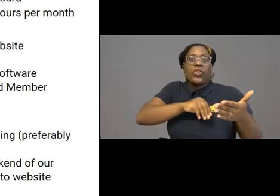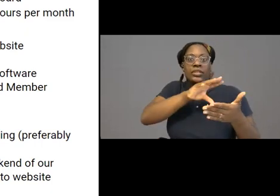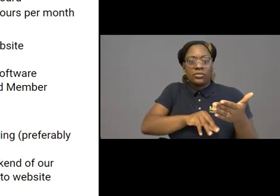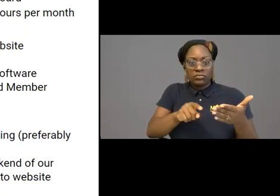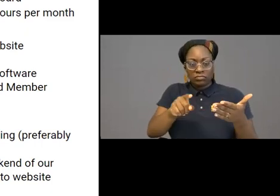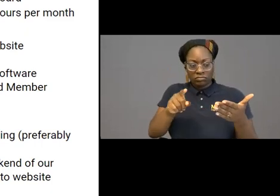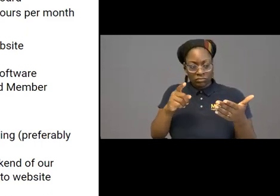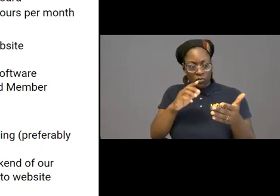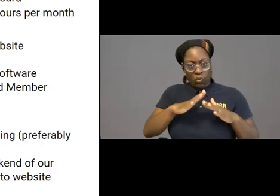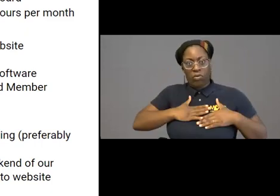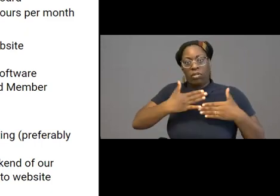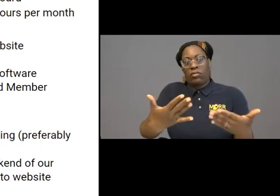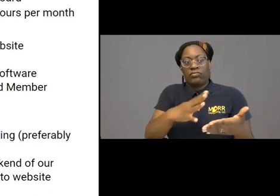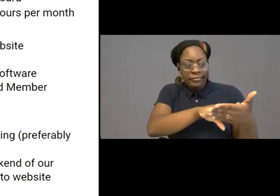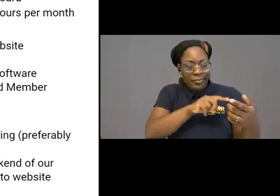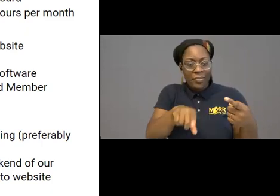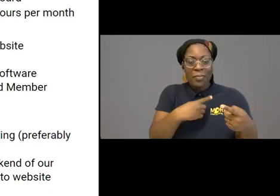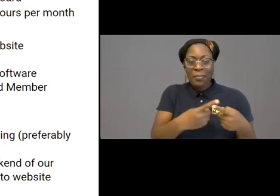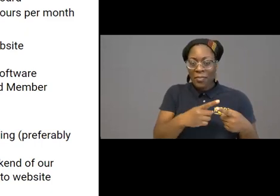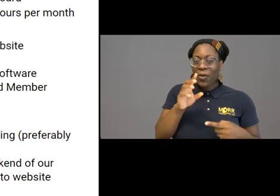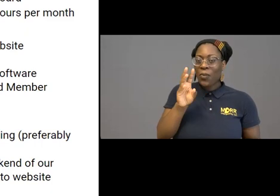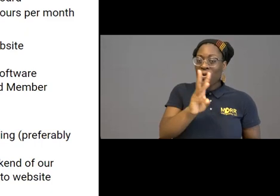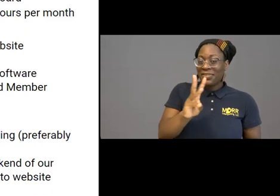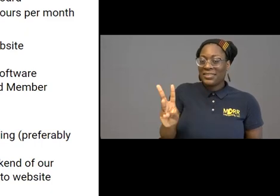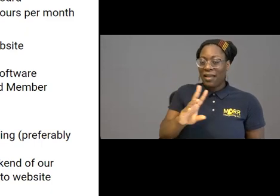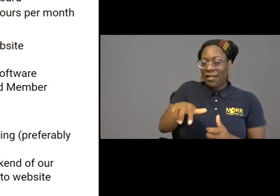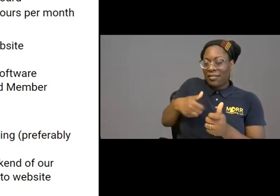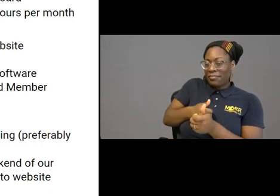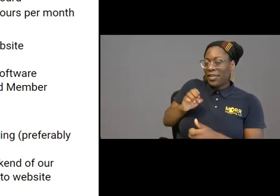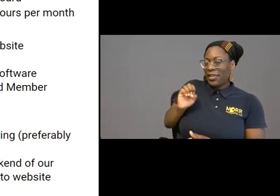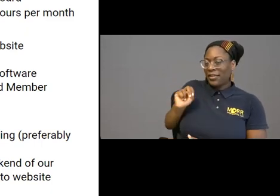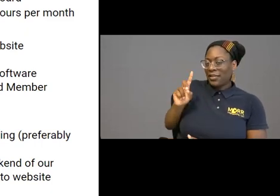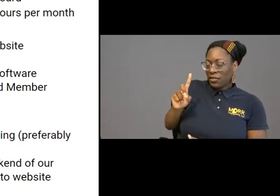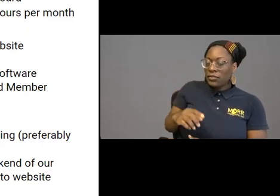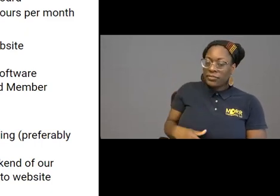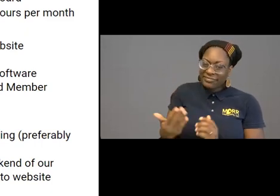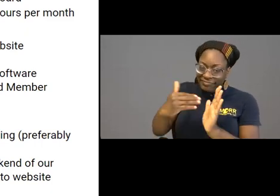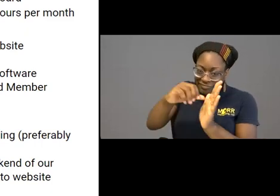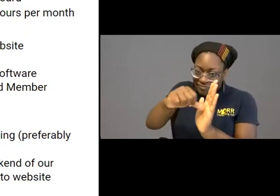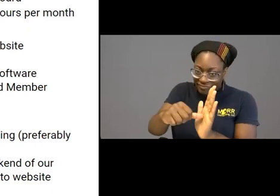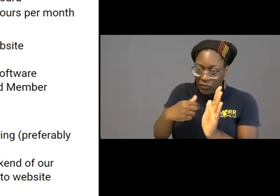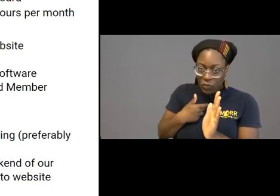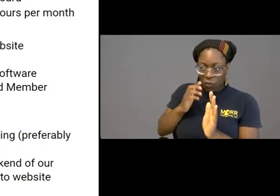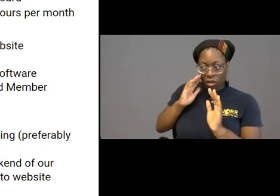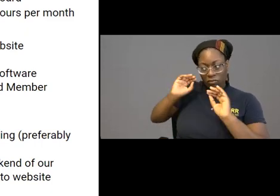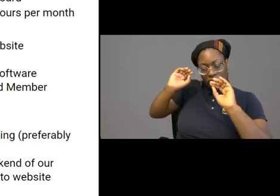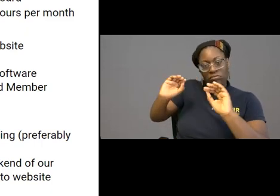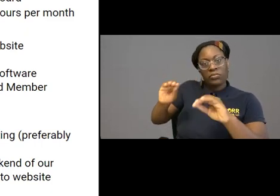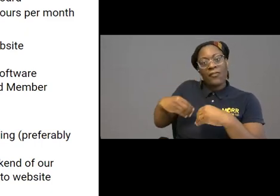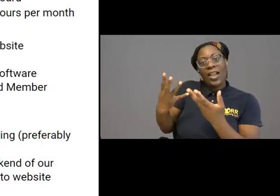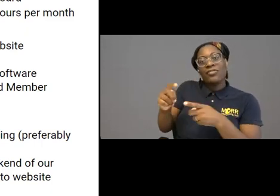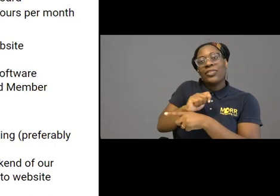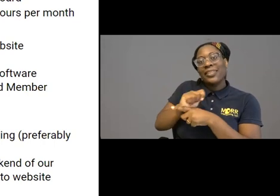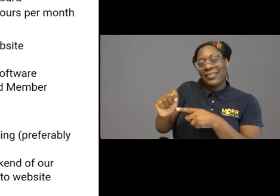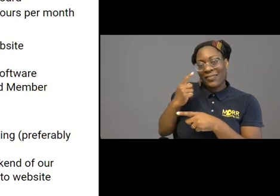be committed to accessible website content. And again, they will receive training on digital accessibility principles. This person will be working closely